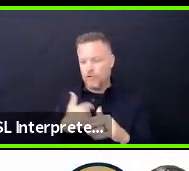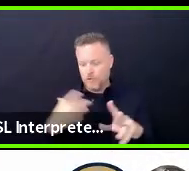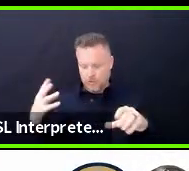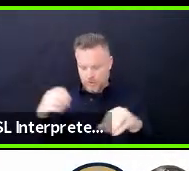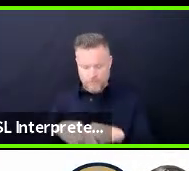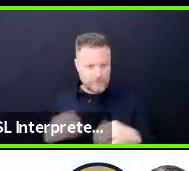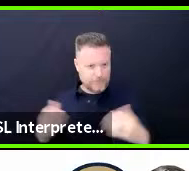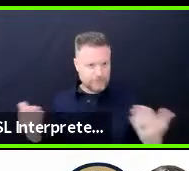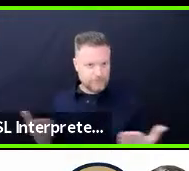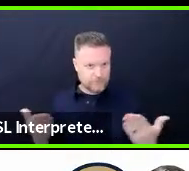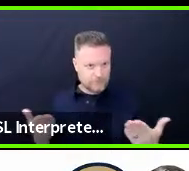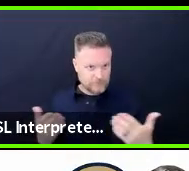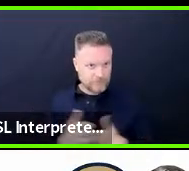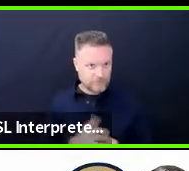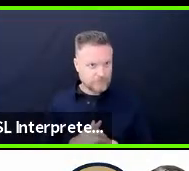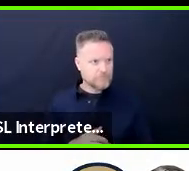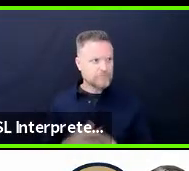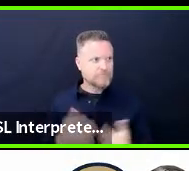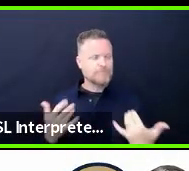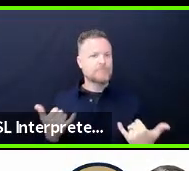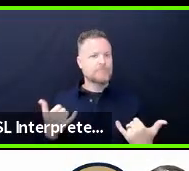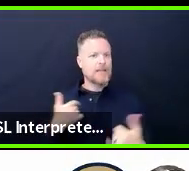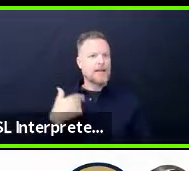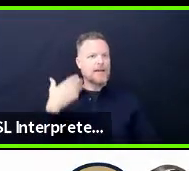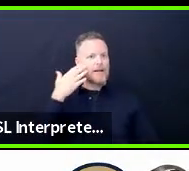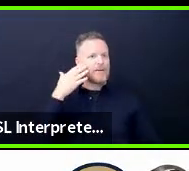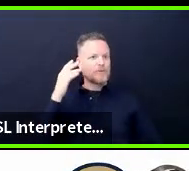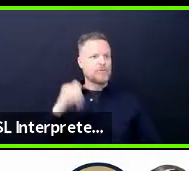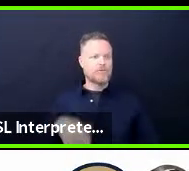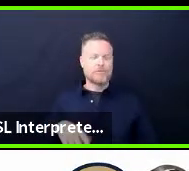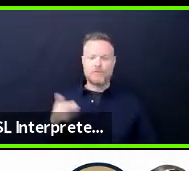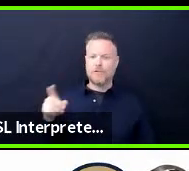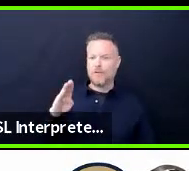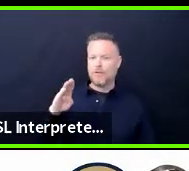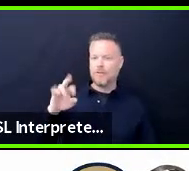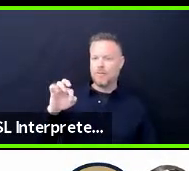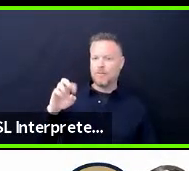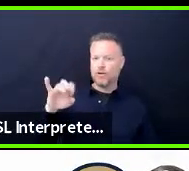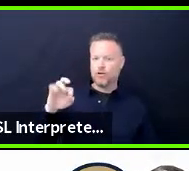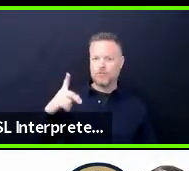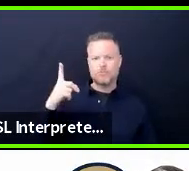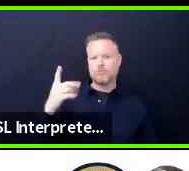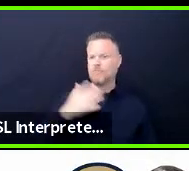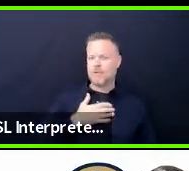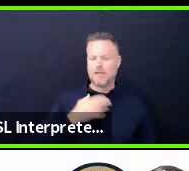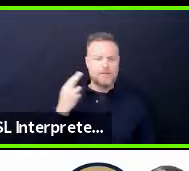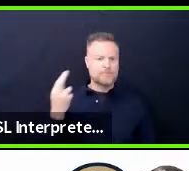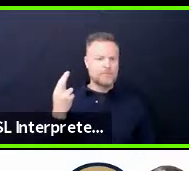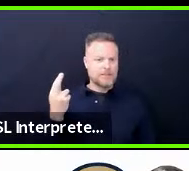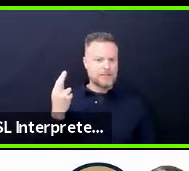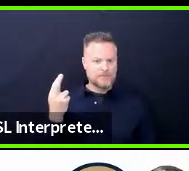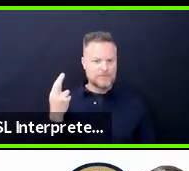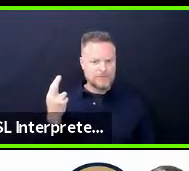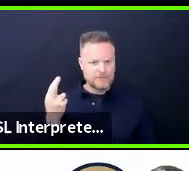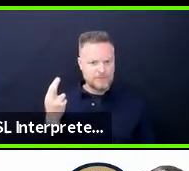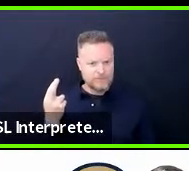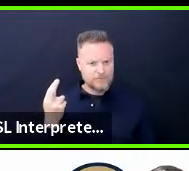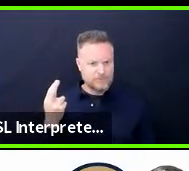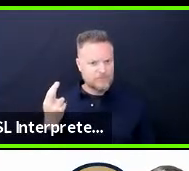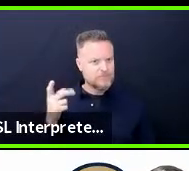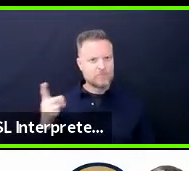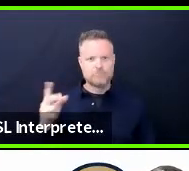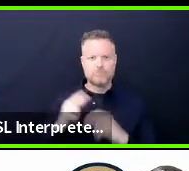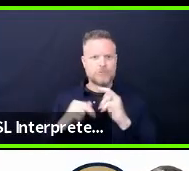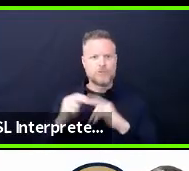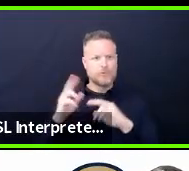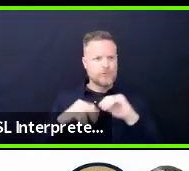Equity Task Force. But I can say without a doubt that he is one of my best friends, and I've been able to build a relationship with